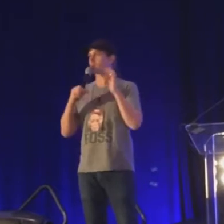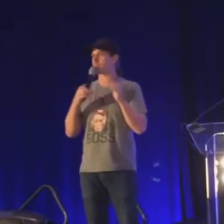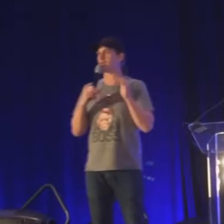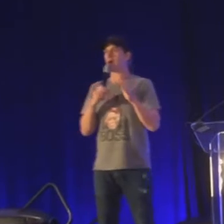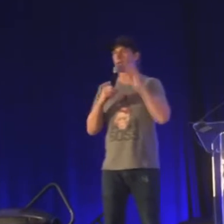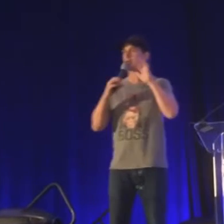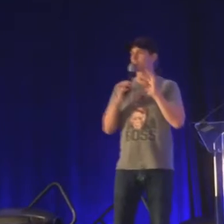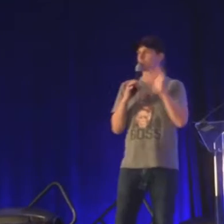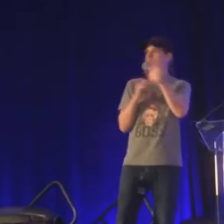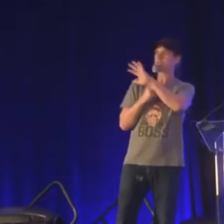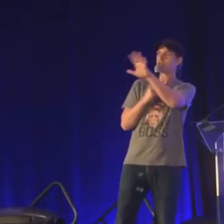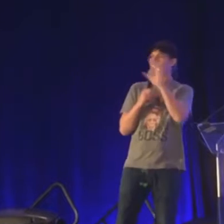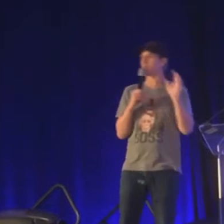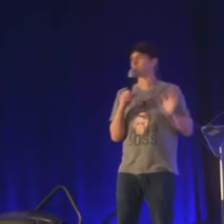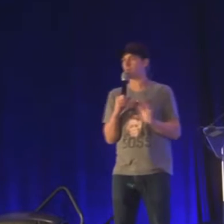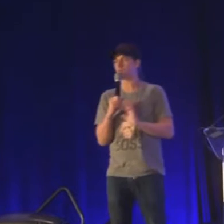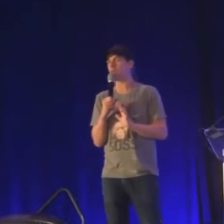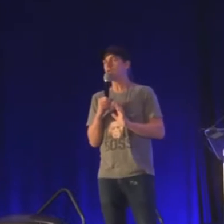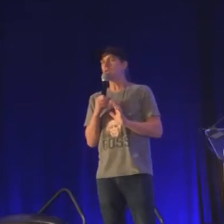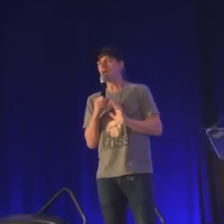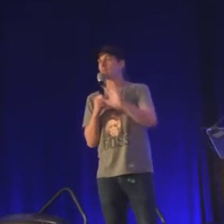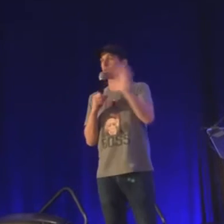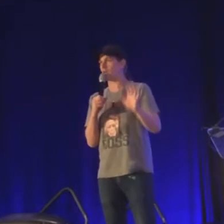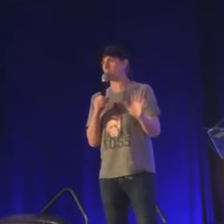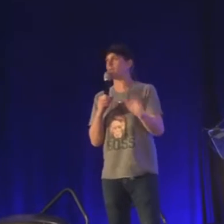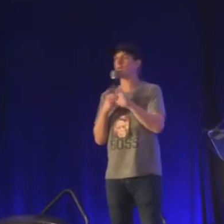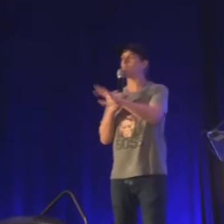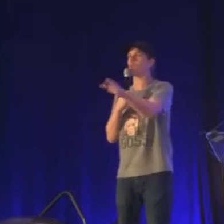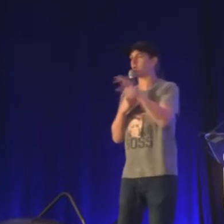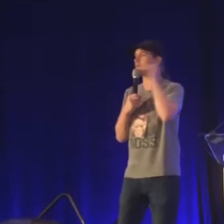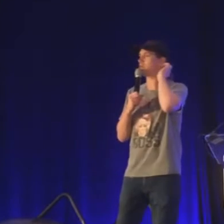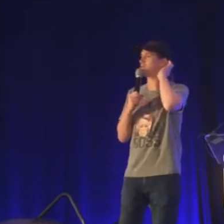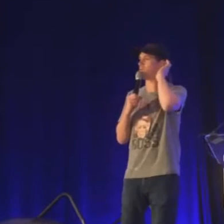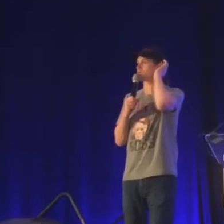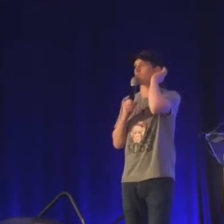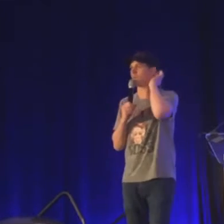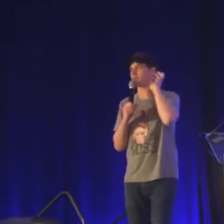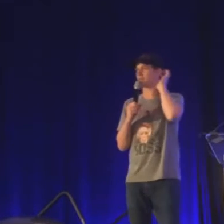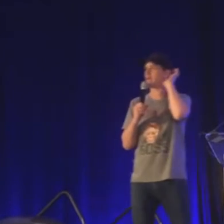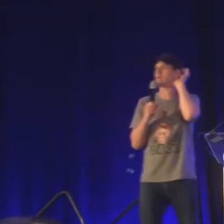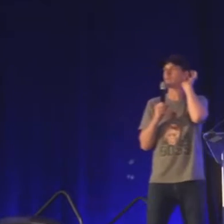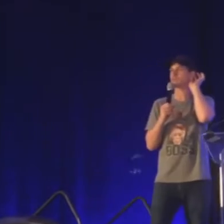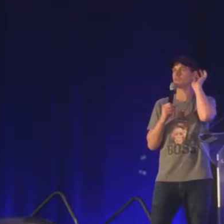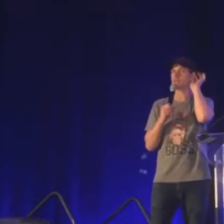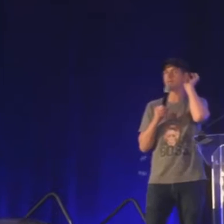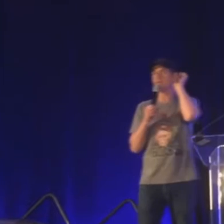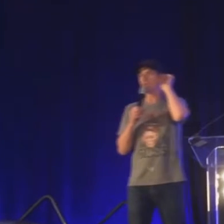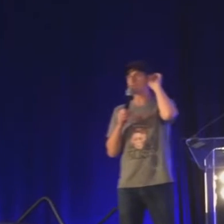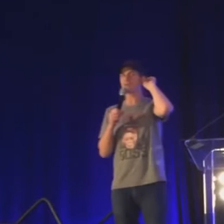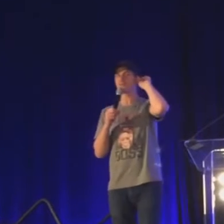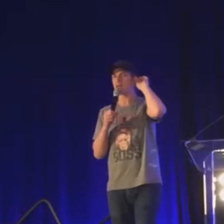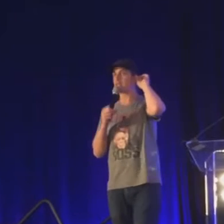nervous. One, I was getting high, and I sort of stayed away from people, everyone, but him more, even him more so, because again, he was